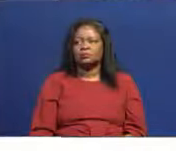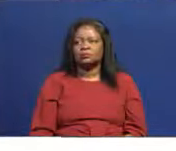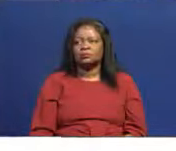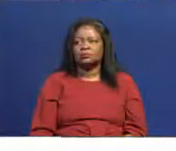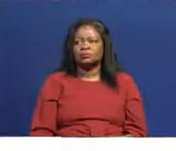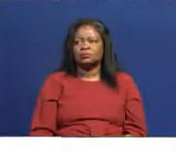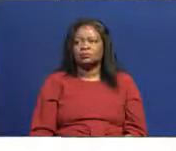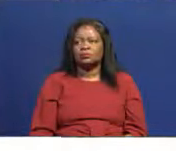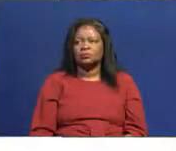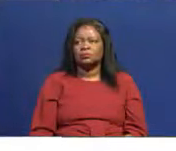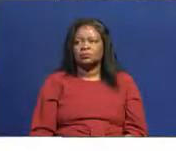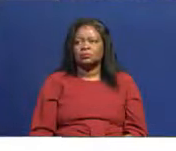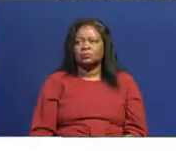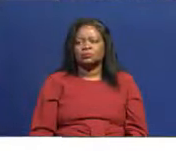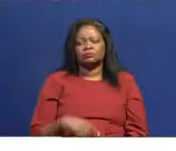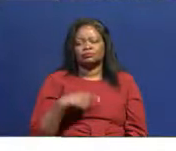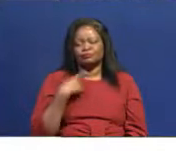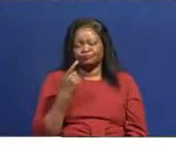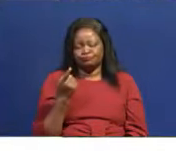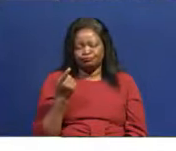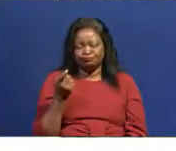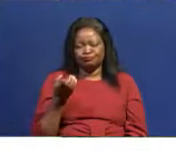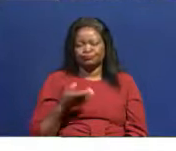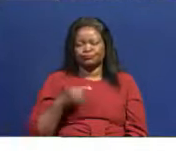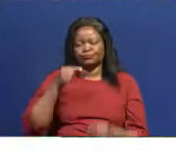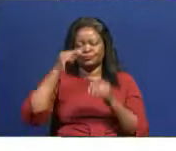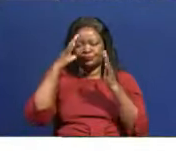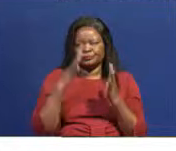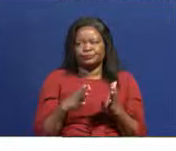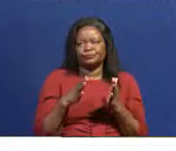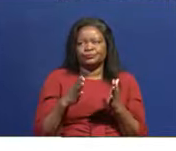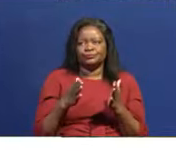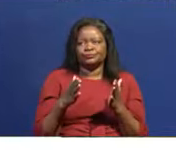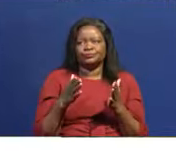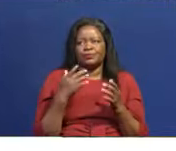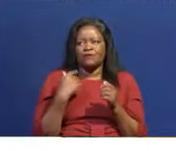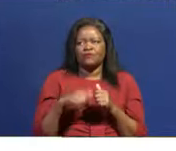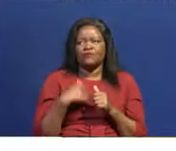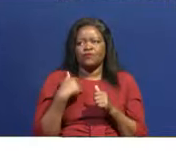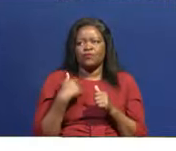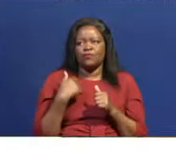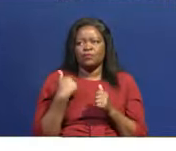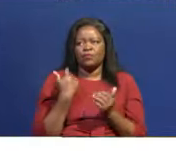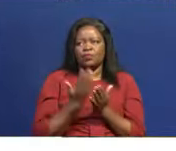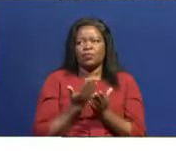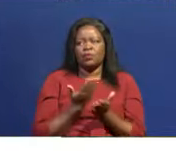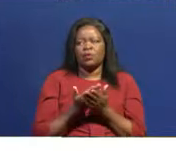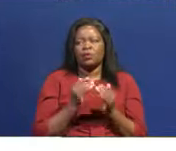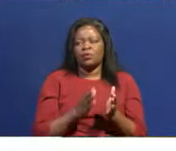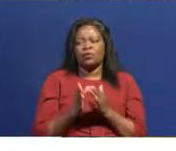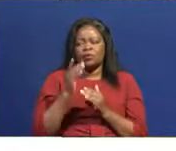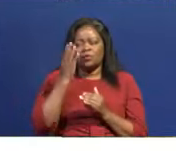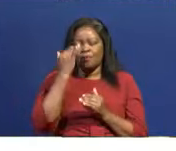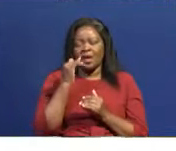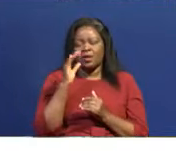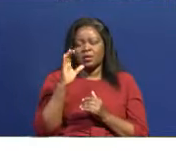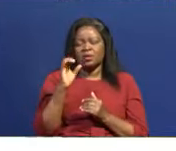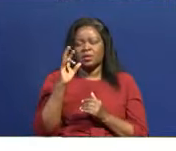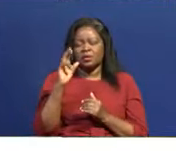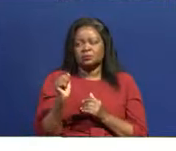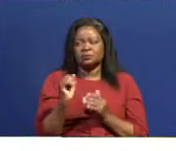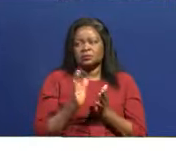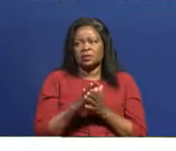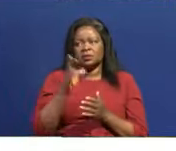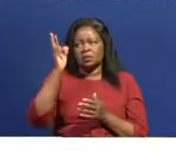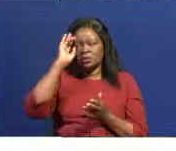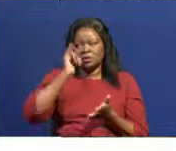You may be aware the Council of Governors has completely rejected the proposed formula by CRA. And